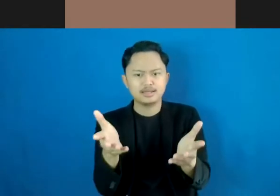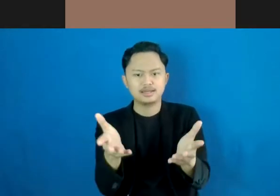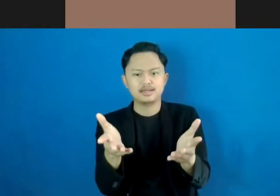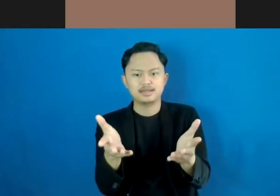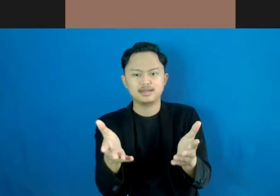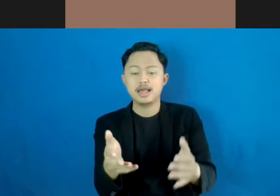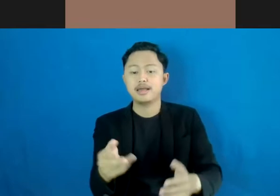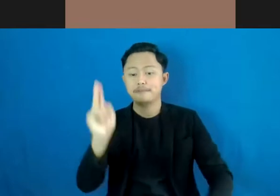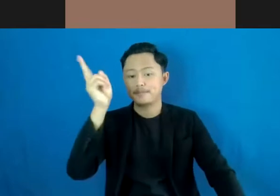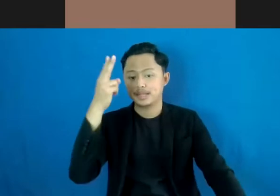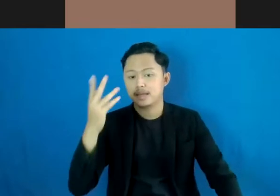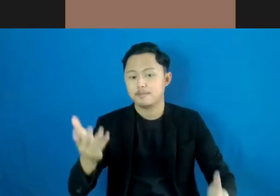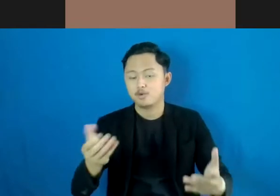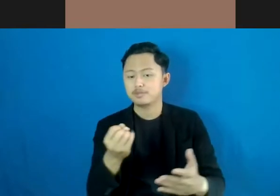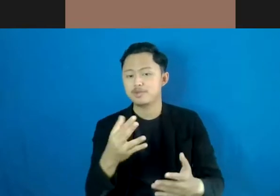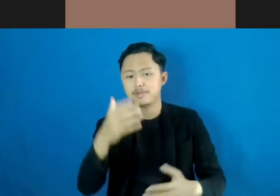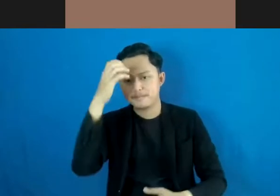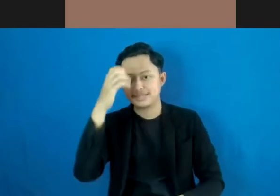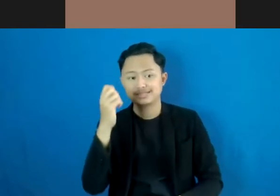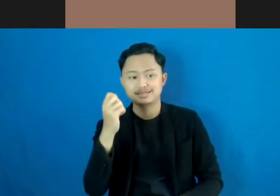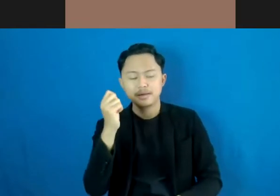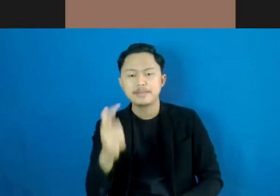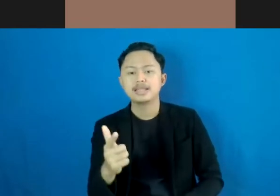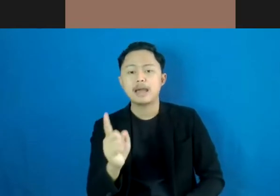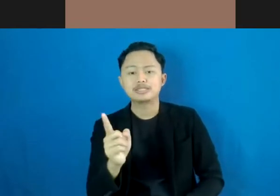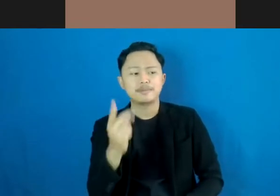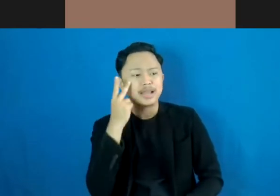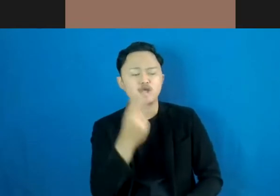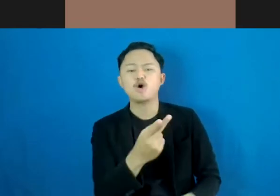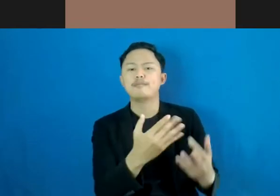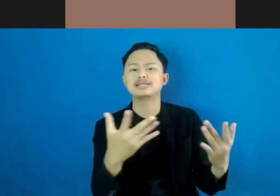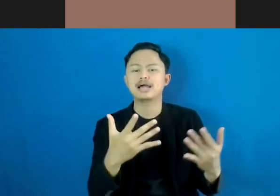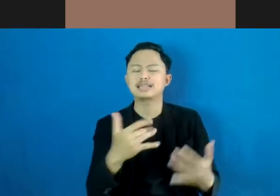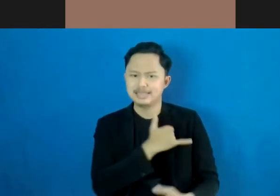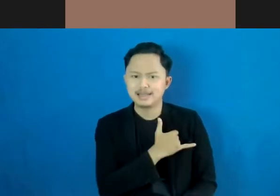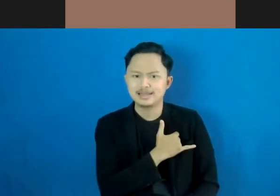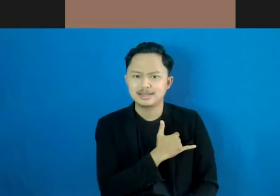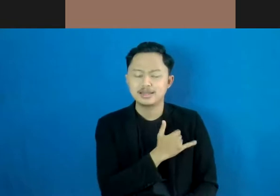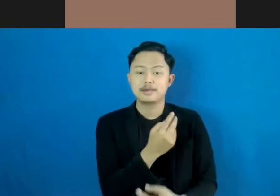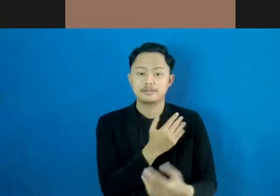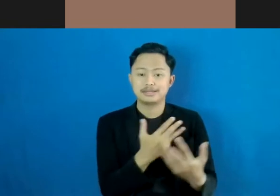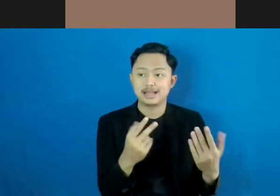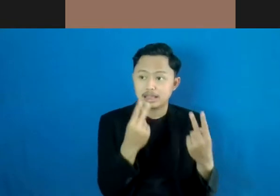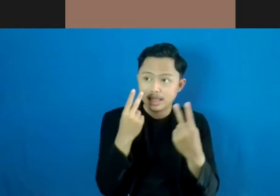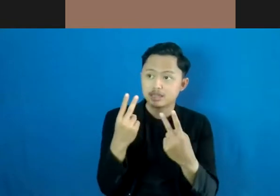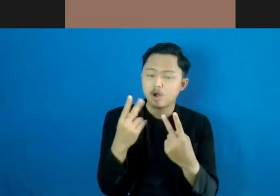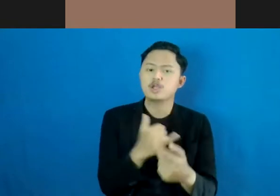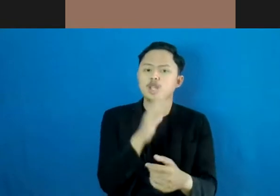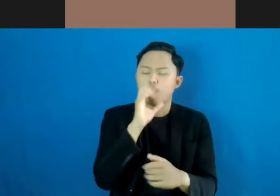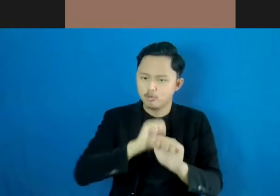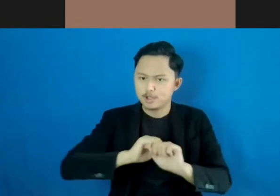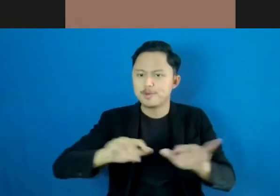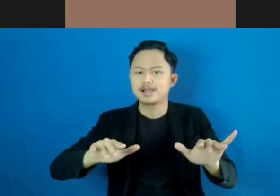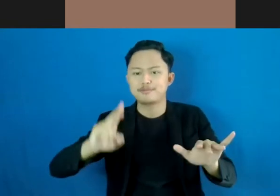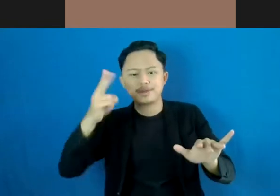government to buy some buses and deploy the buses. Now, like you did in existing project, 2-3 projects you will have to do like